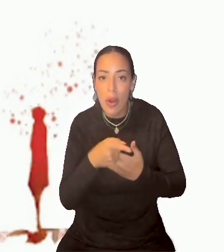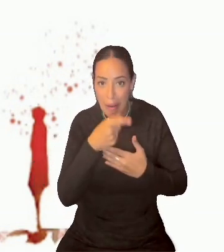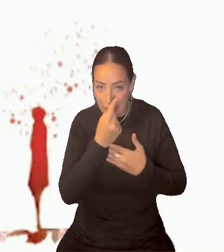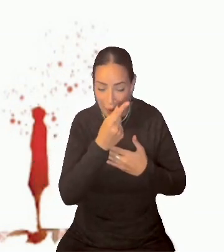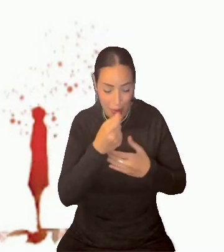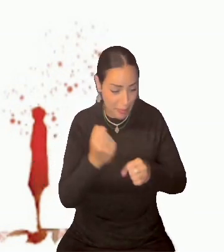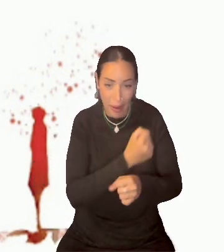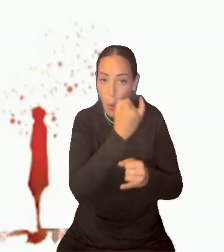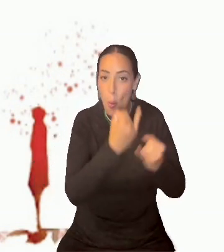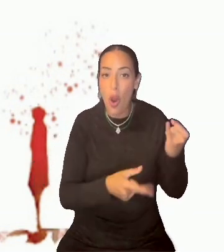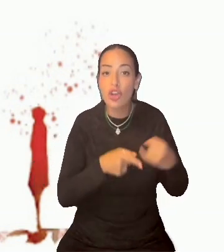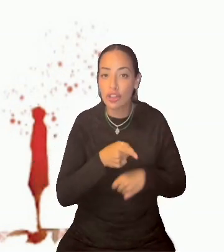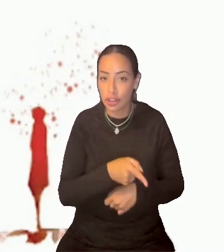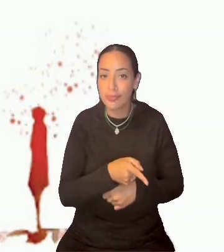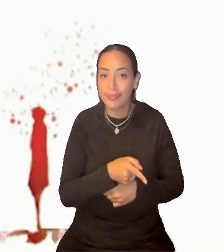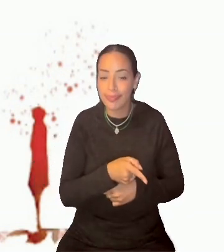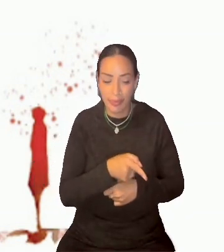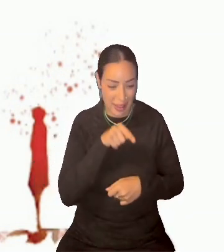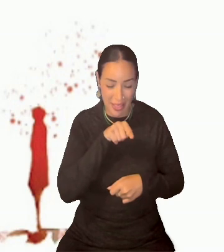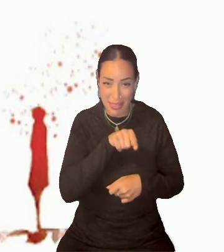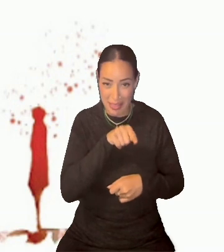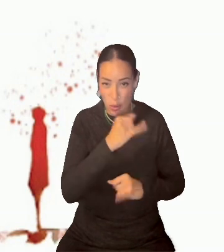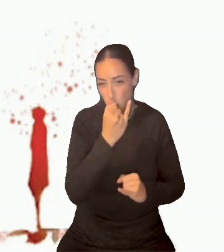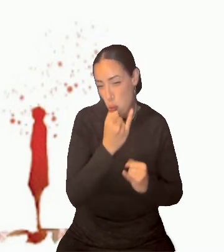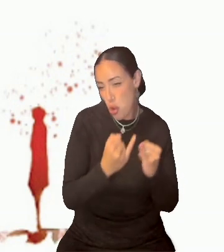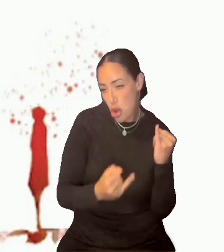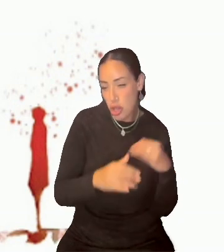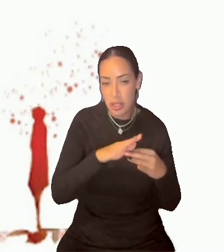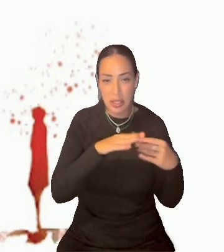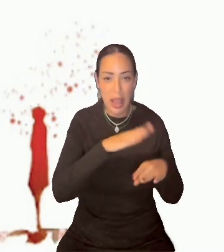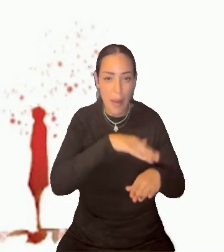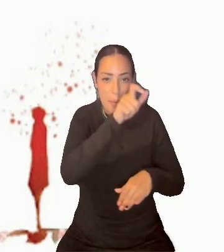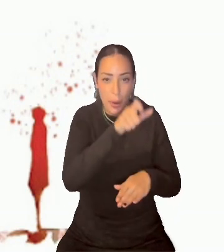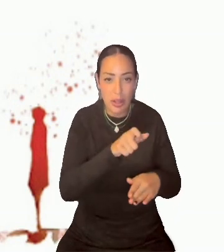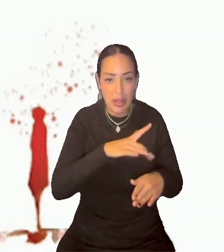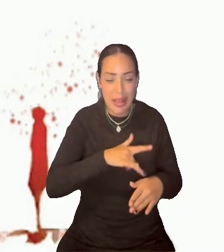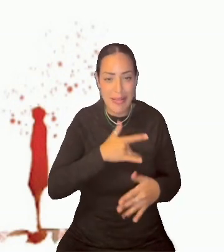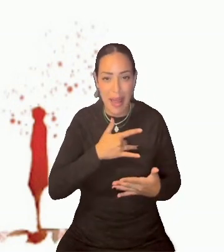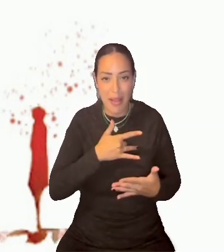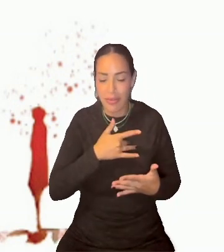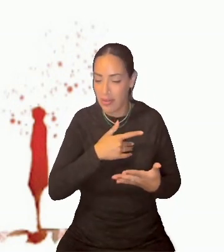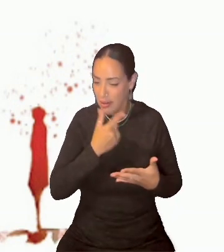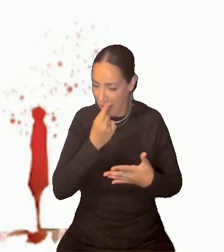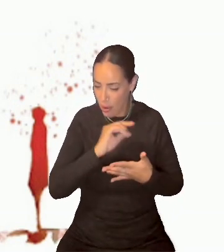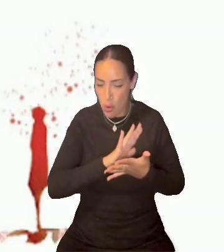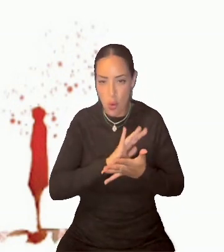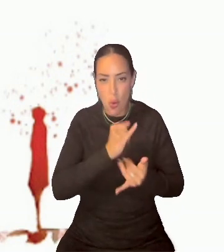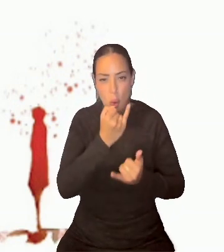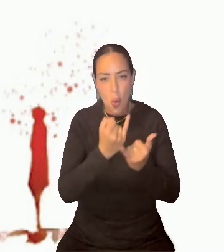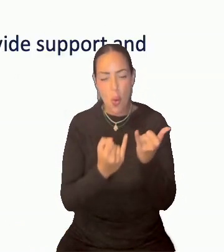of loss, making what is already the most difficult time in someone's life even worse.